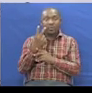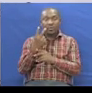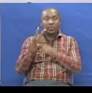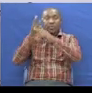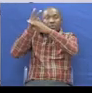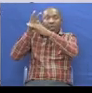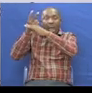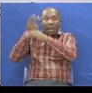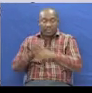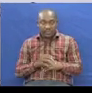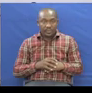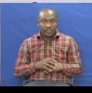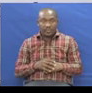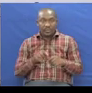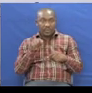your